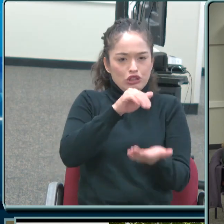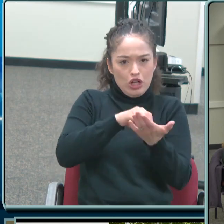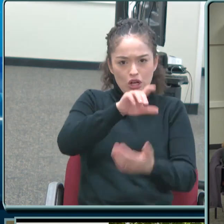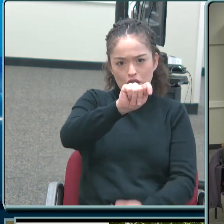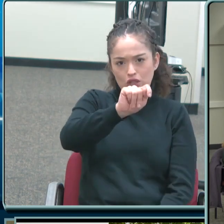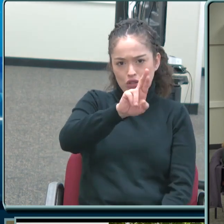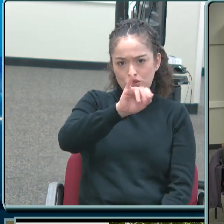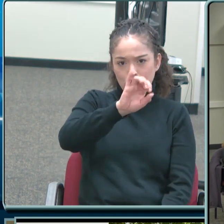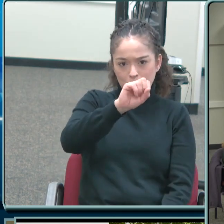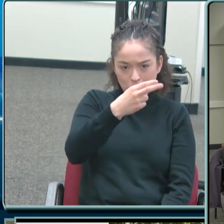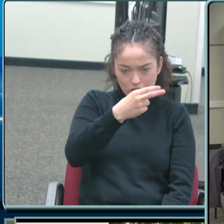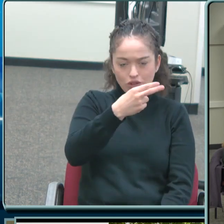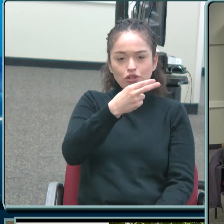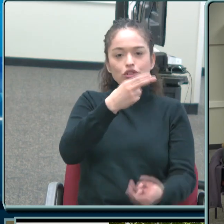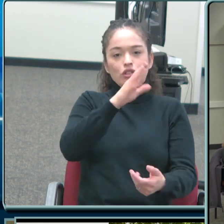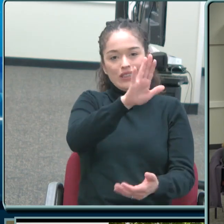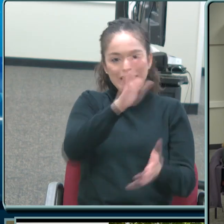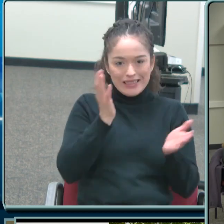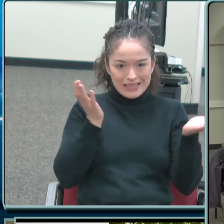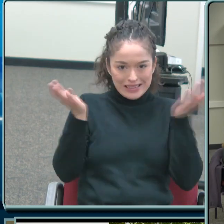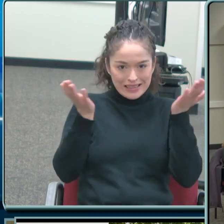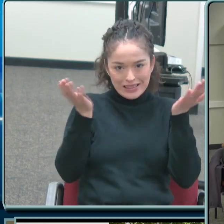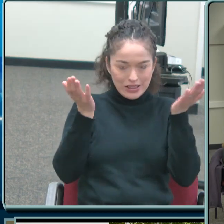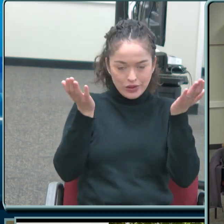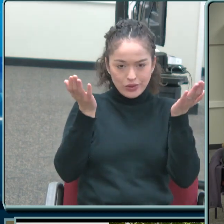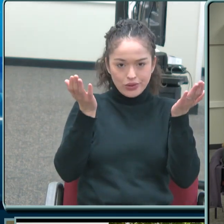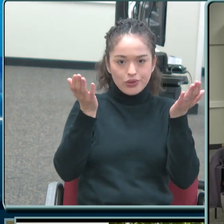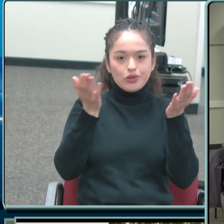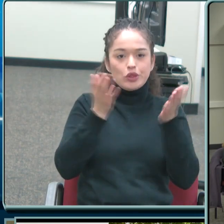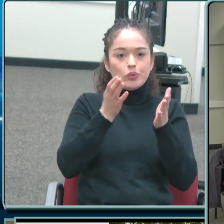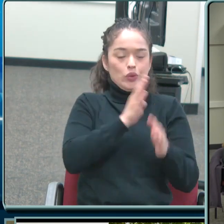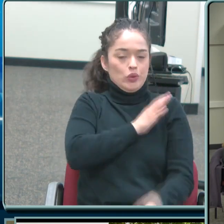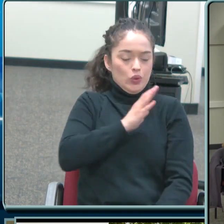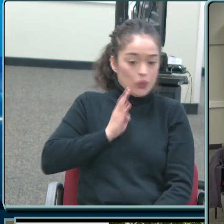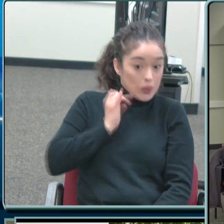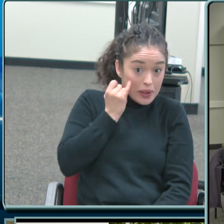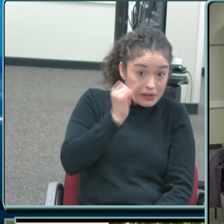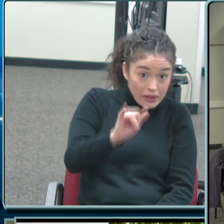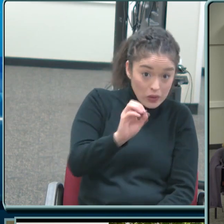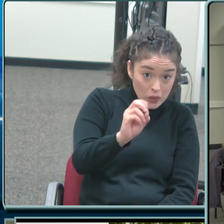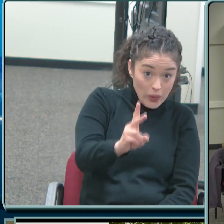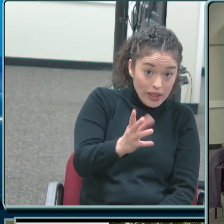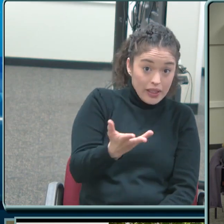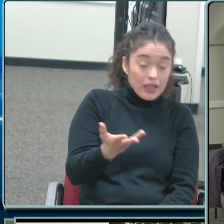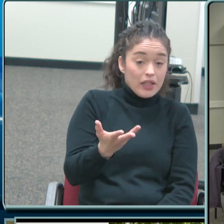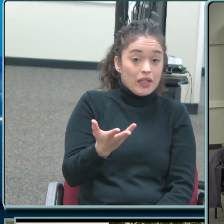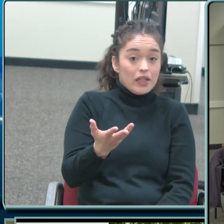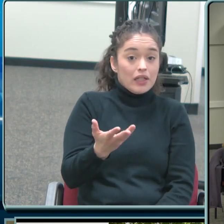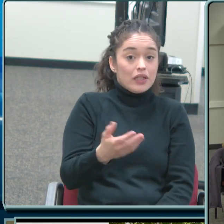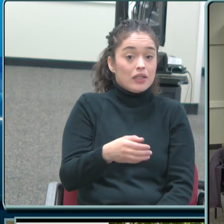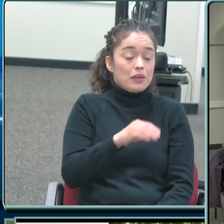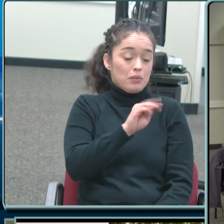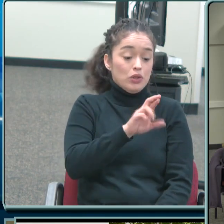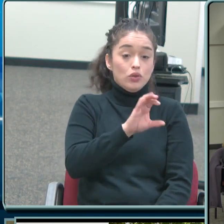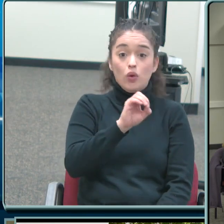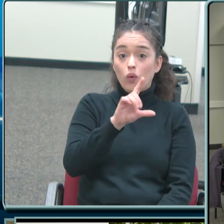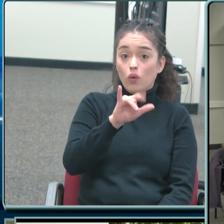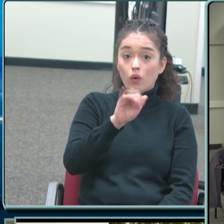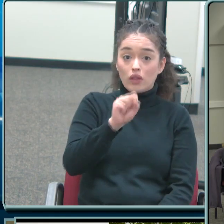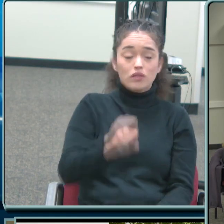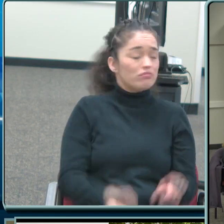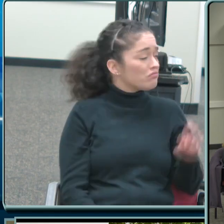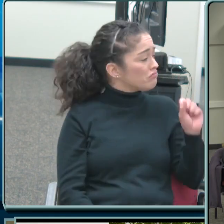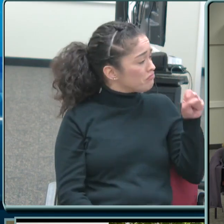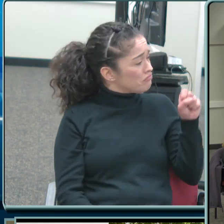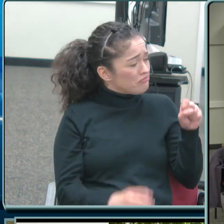Tirbush's leadership service as the president of the board, if that works with Mr. Colas. Yeah,